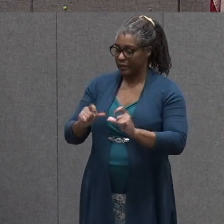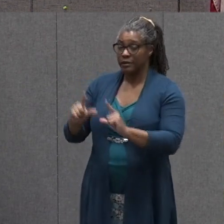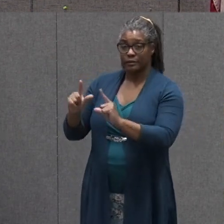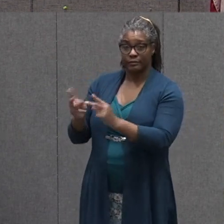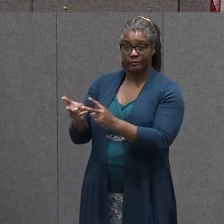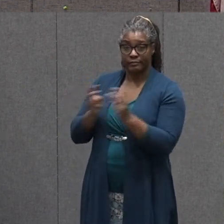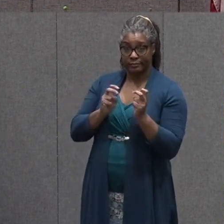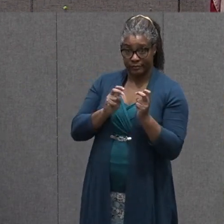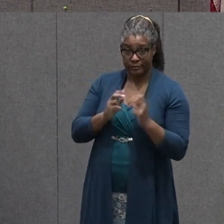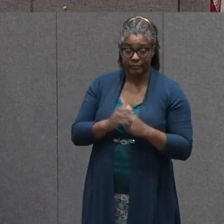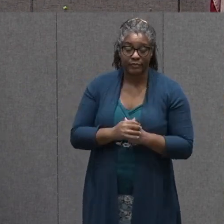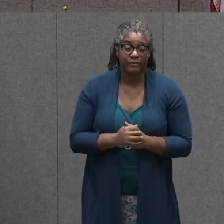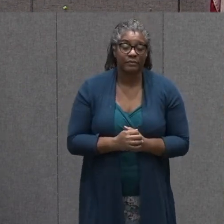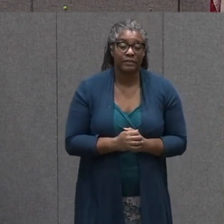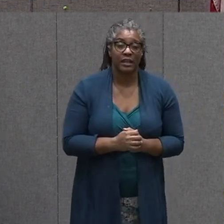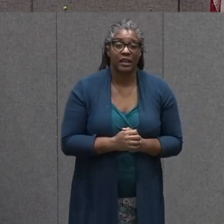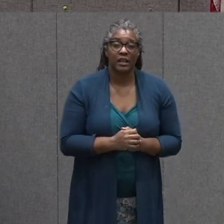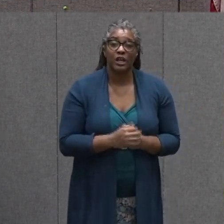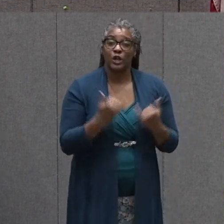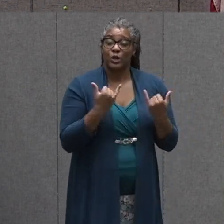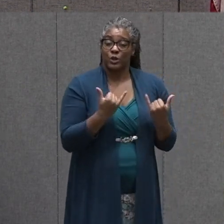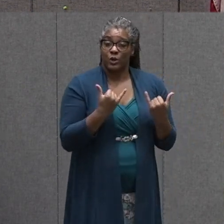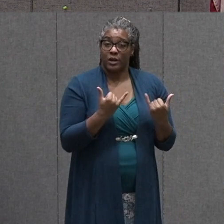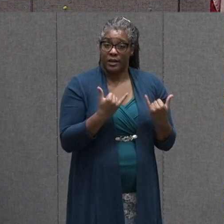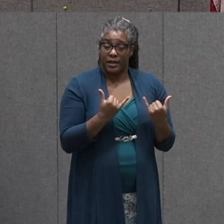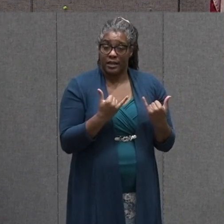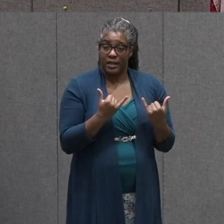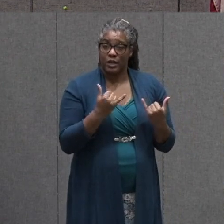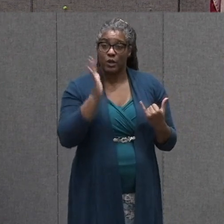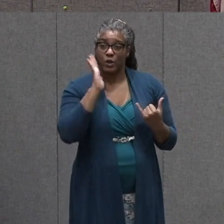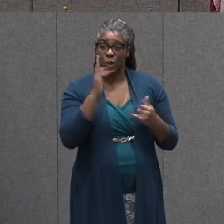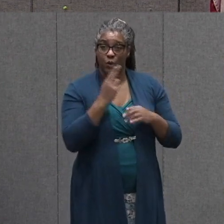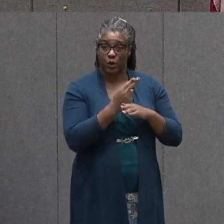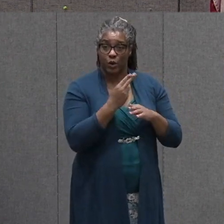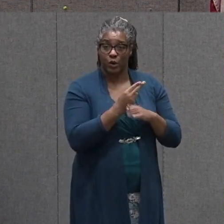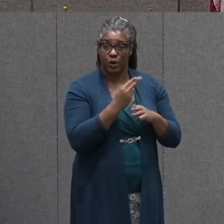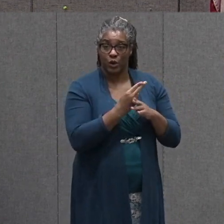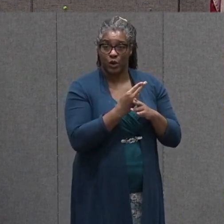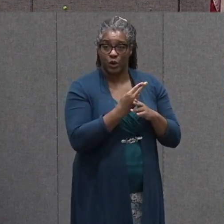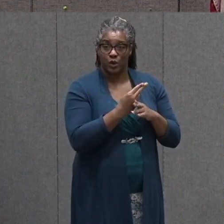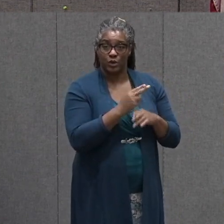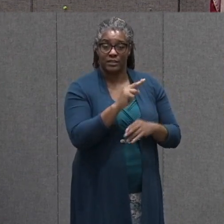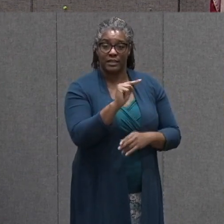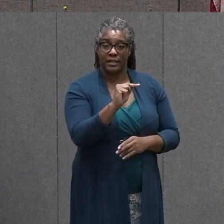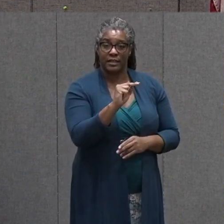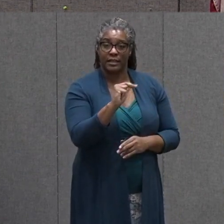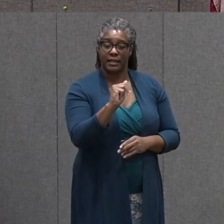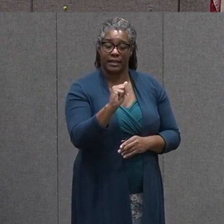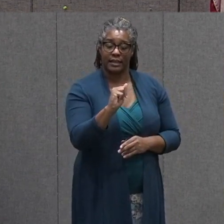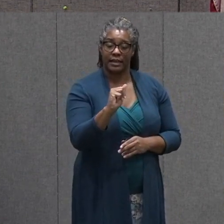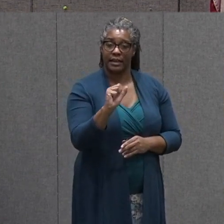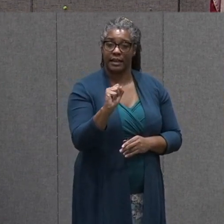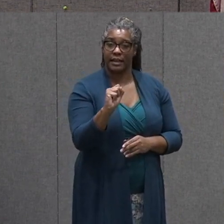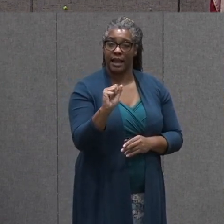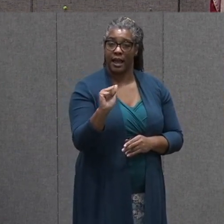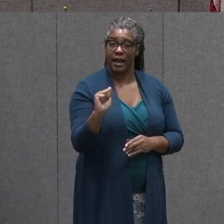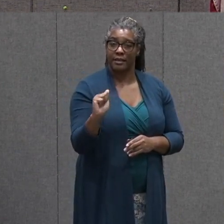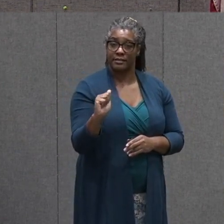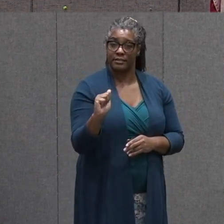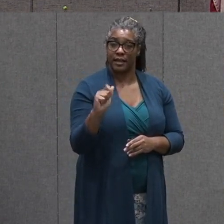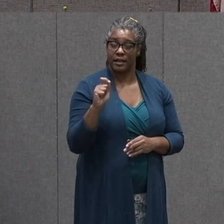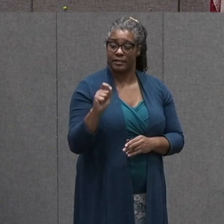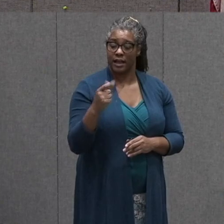sure. All right, go ahead and jot down a few ideas about the springtime. Is the air warm